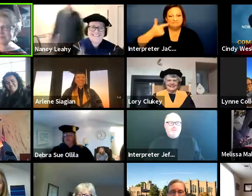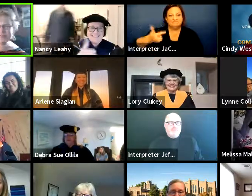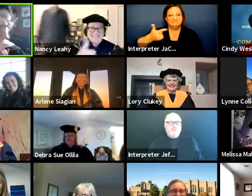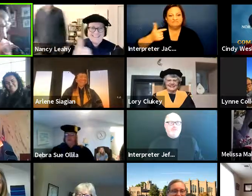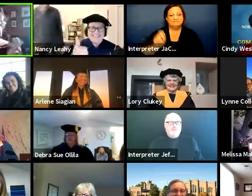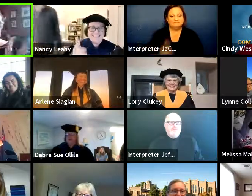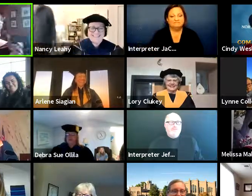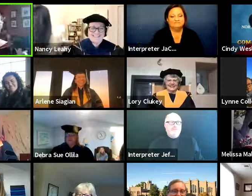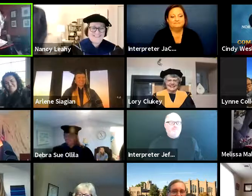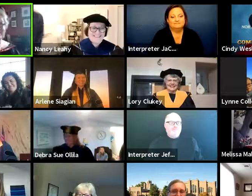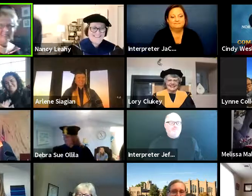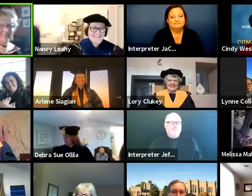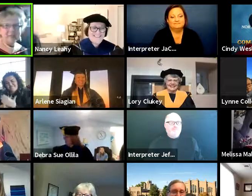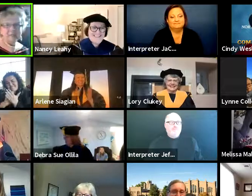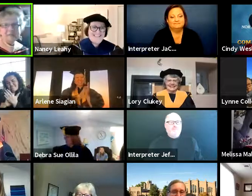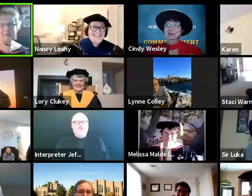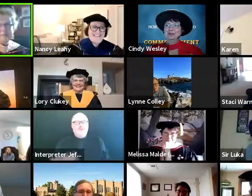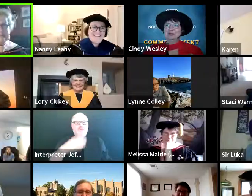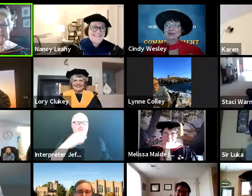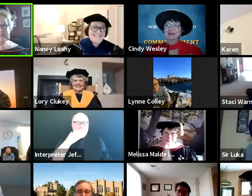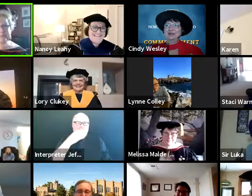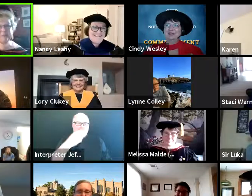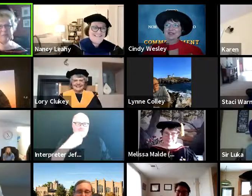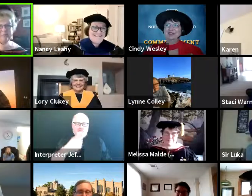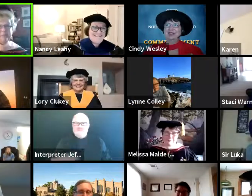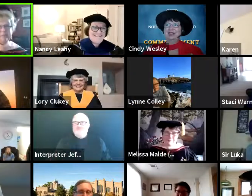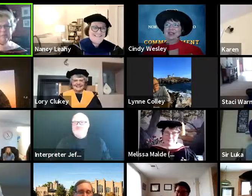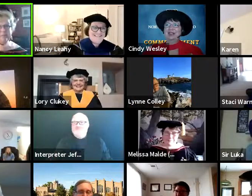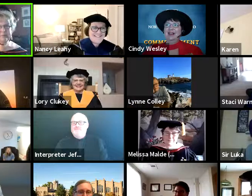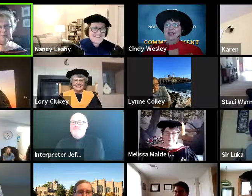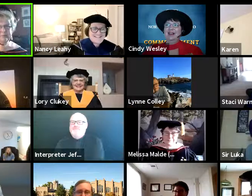Fantastic. Thank you.